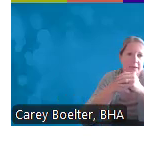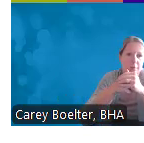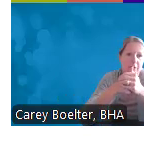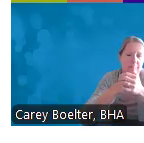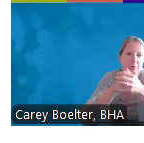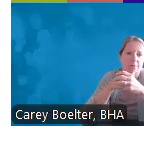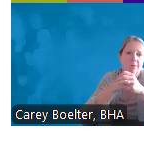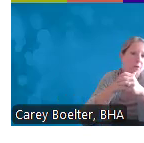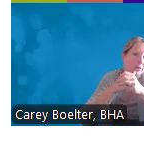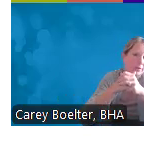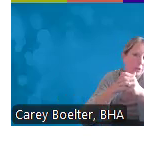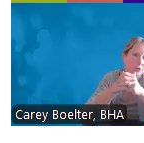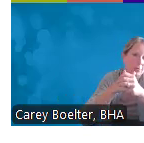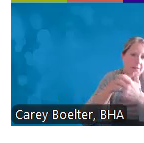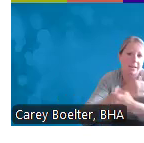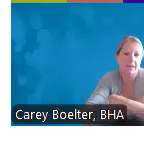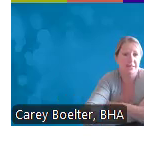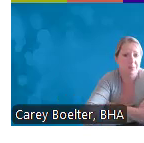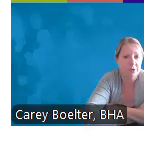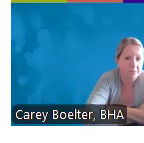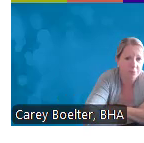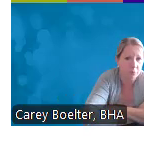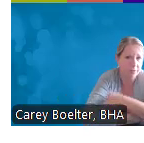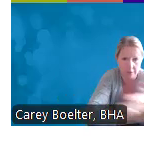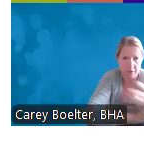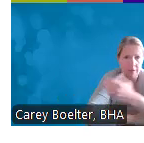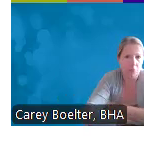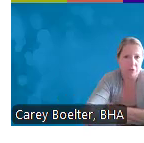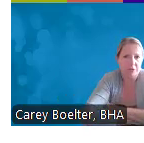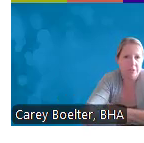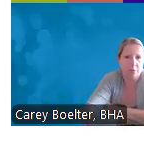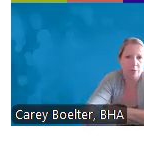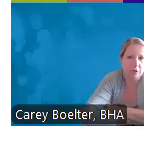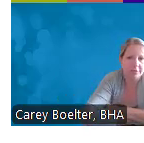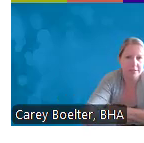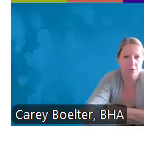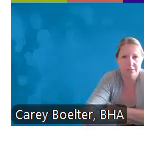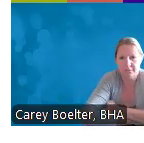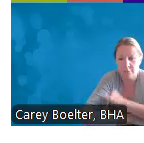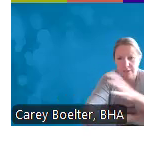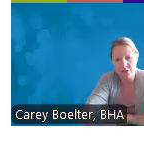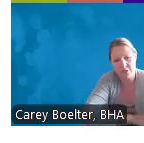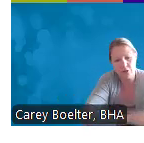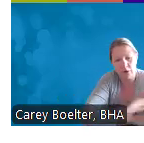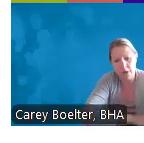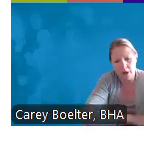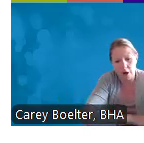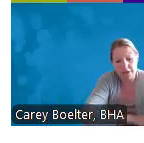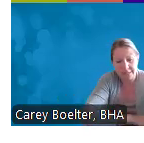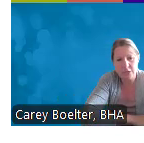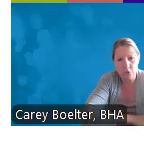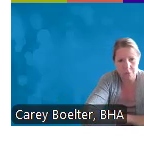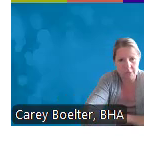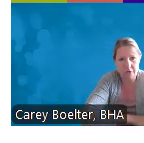We had HICPUF. We had people on the advisory committee that had experience with what you see here, mobile crisis, crisis stabilization. So